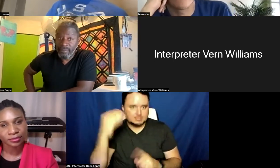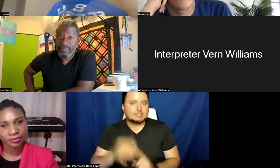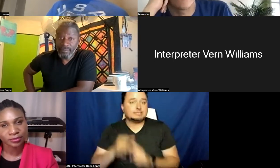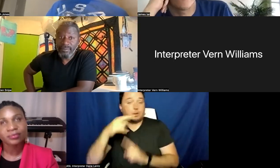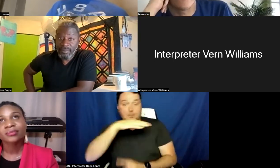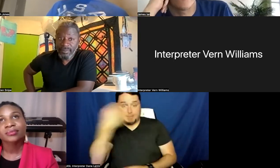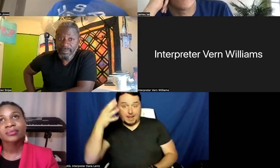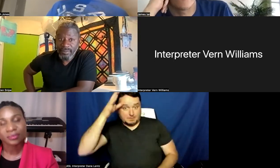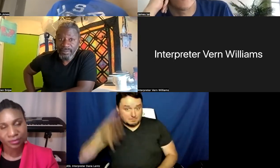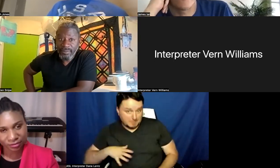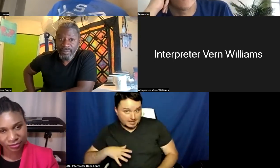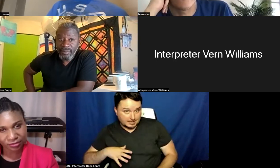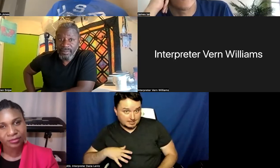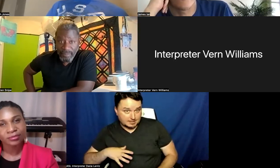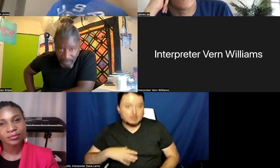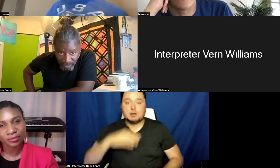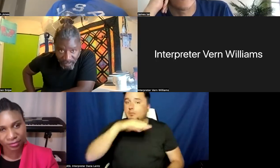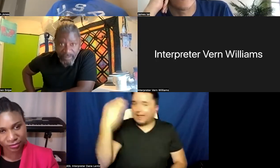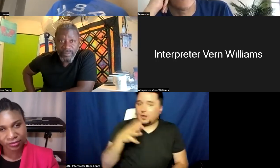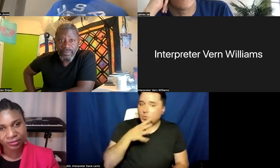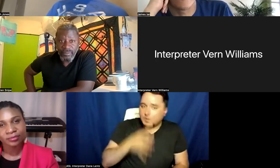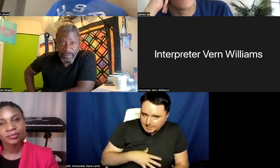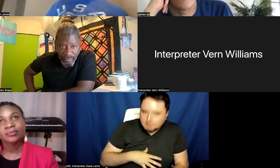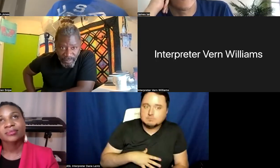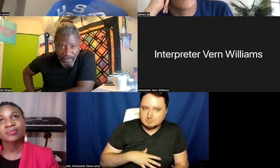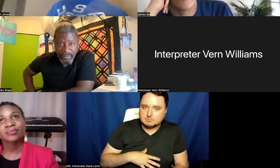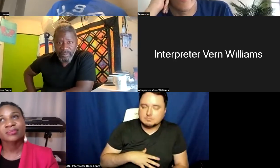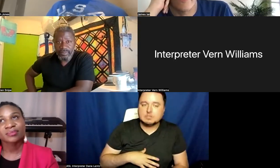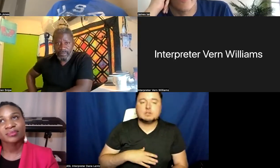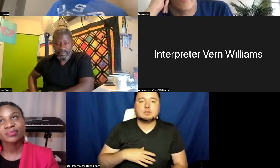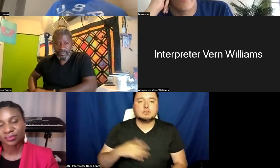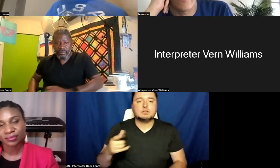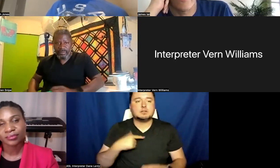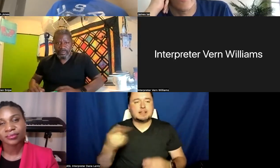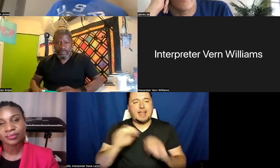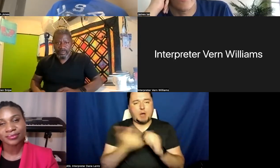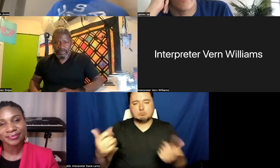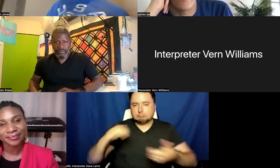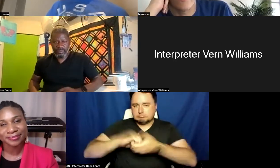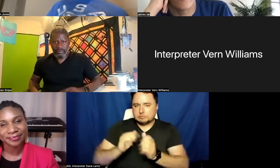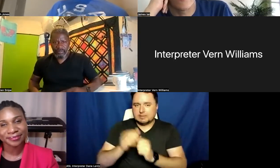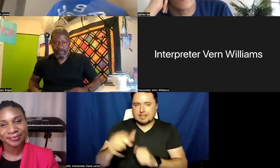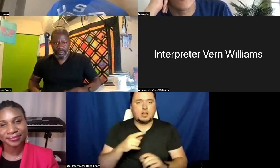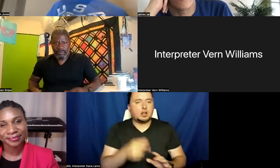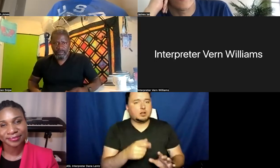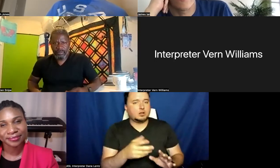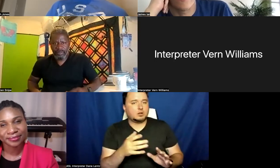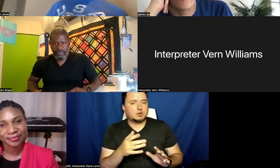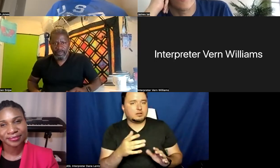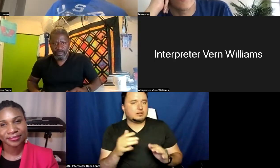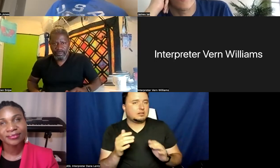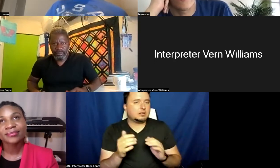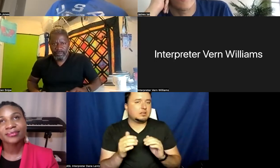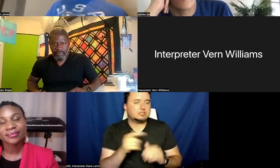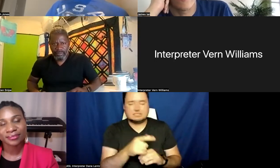men, hypersexualization of Black women. What does colorism play into that? Are you fair-skinned, or you red boned, are you too